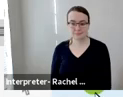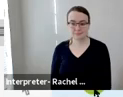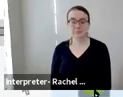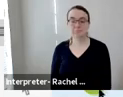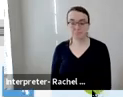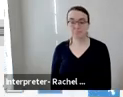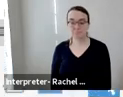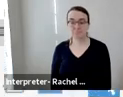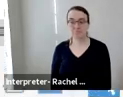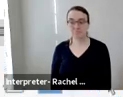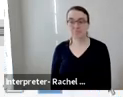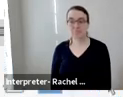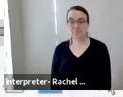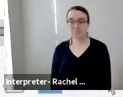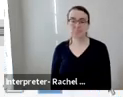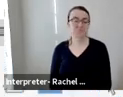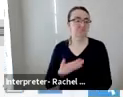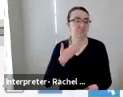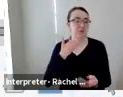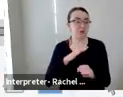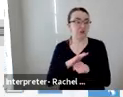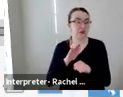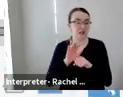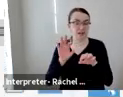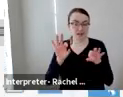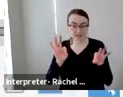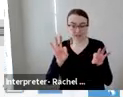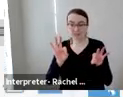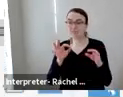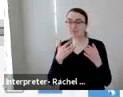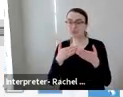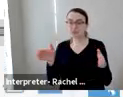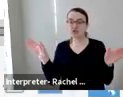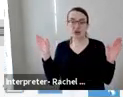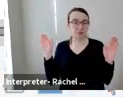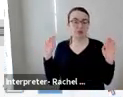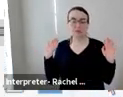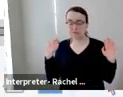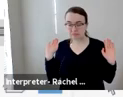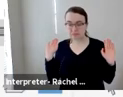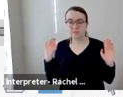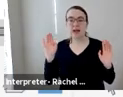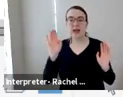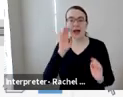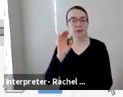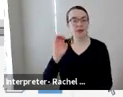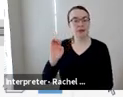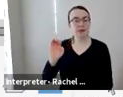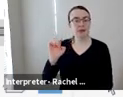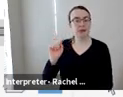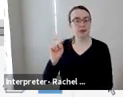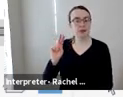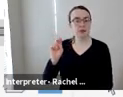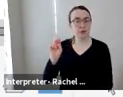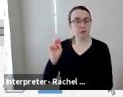Okay, so good enough for me. That gives me a general intent. I'm going to extrude that really quickly.